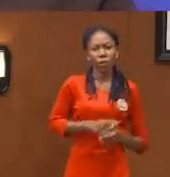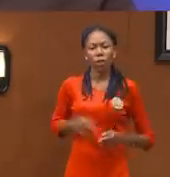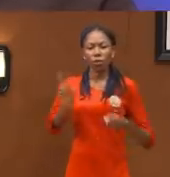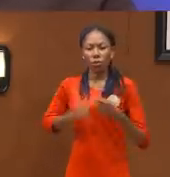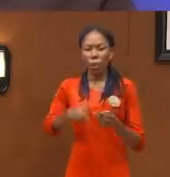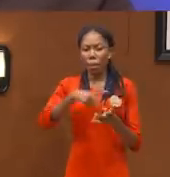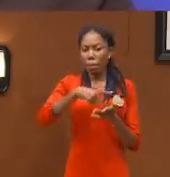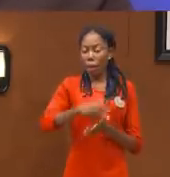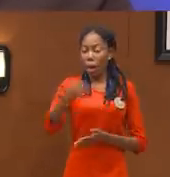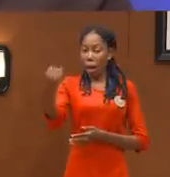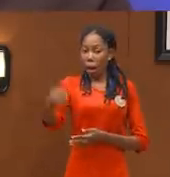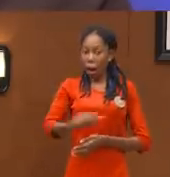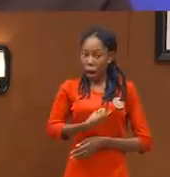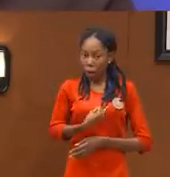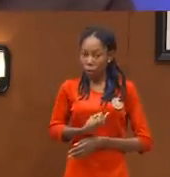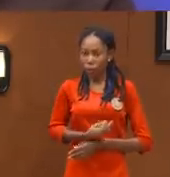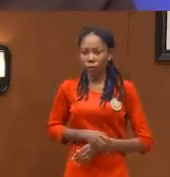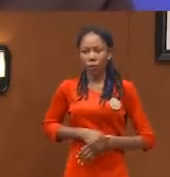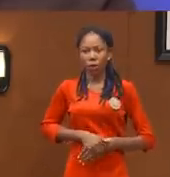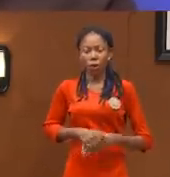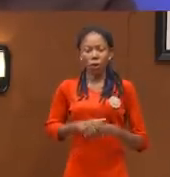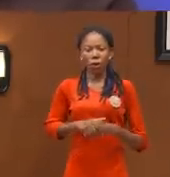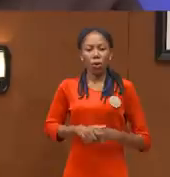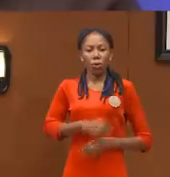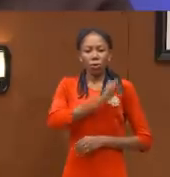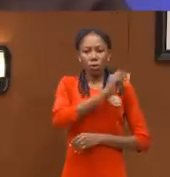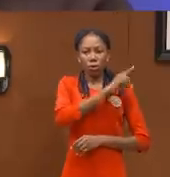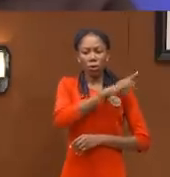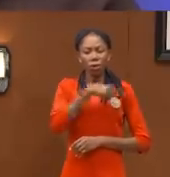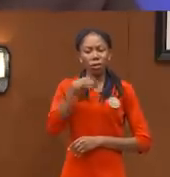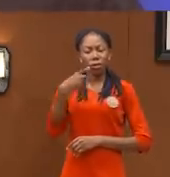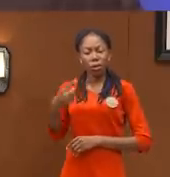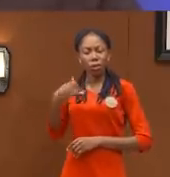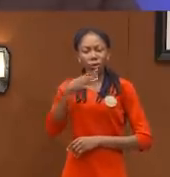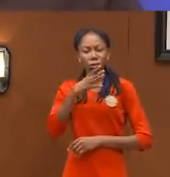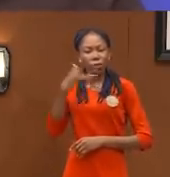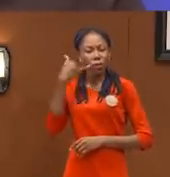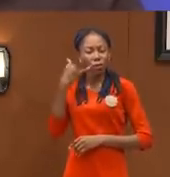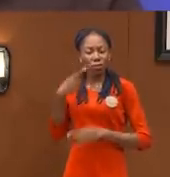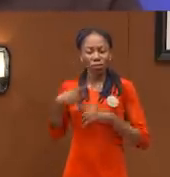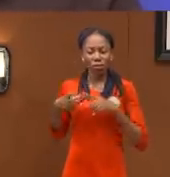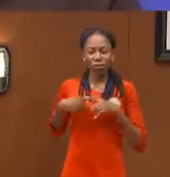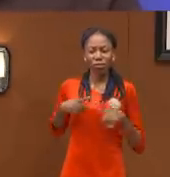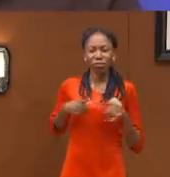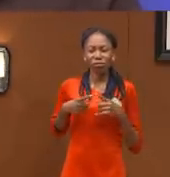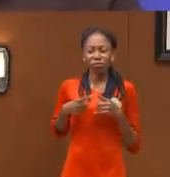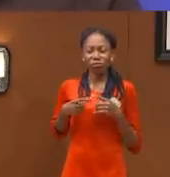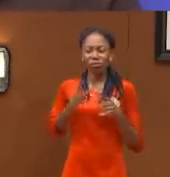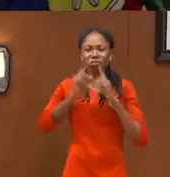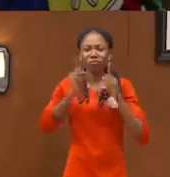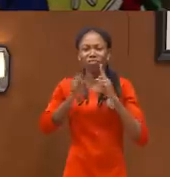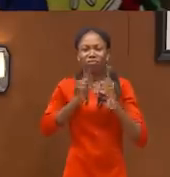let's pay half of the bill. He said, no, he doesn't have money. Then he told my mom so many things. I said, okay, fine. Told my mom to leave him